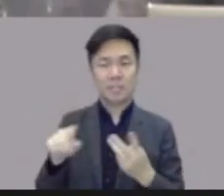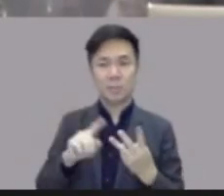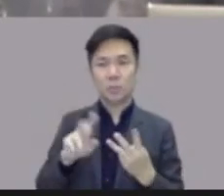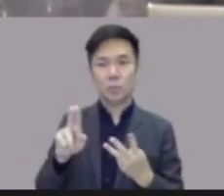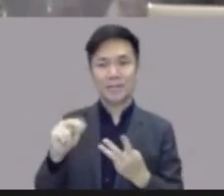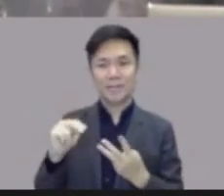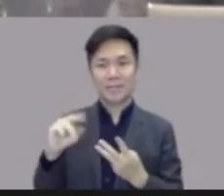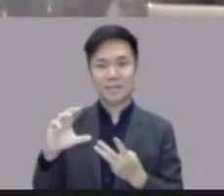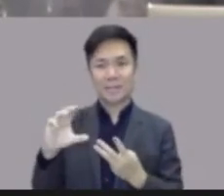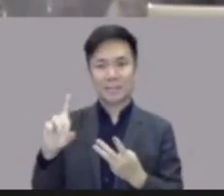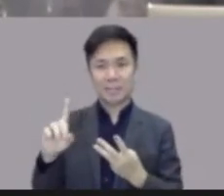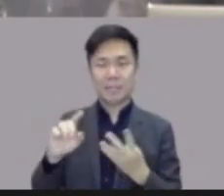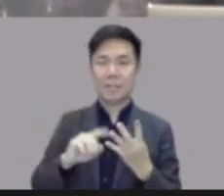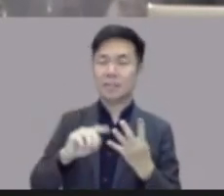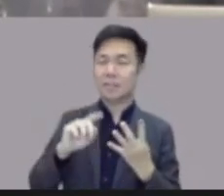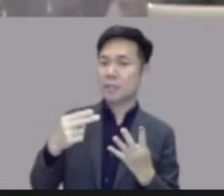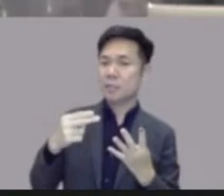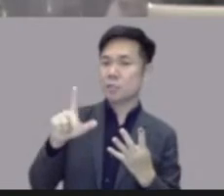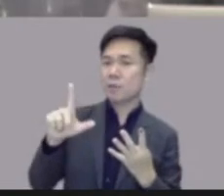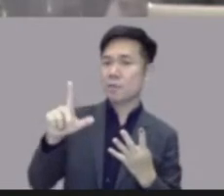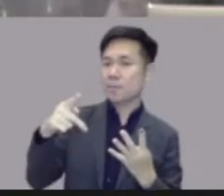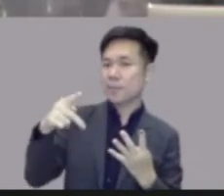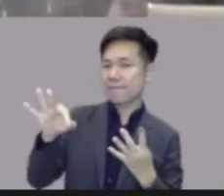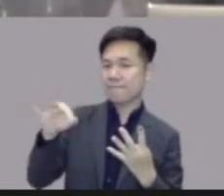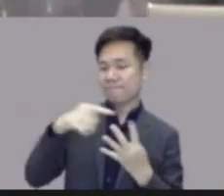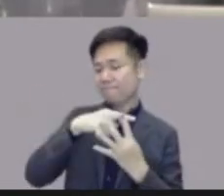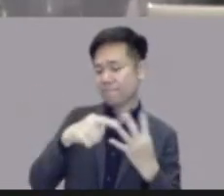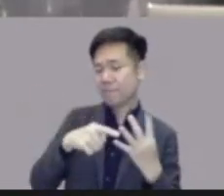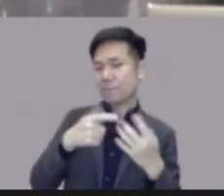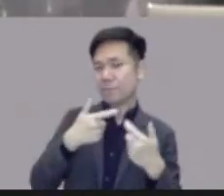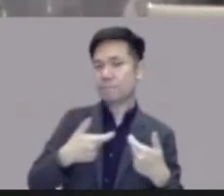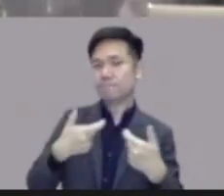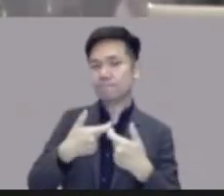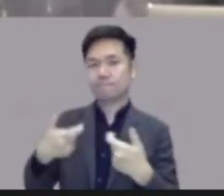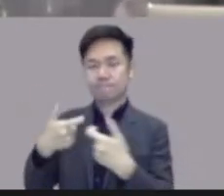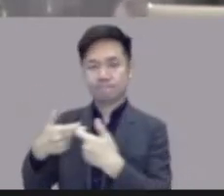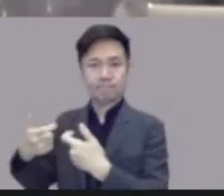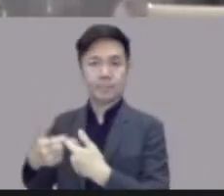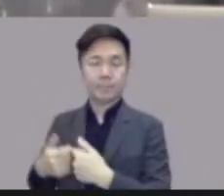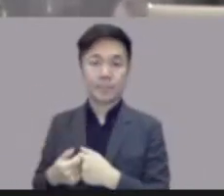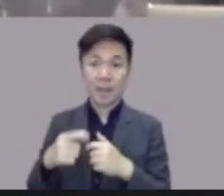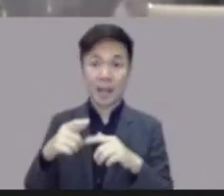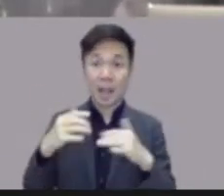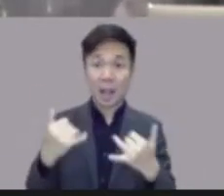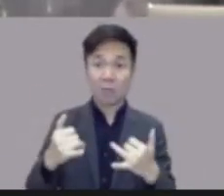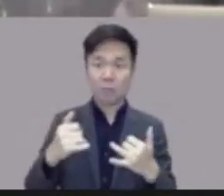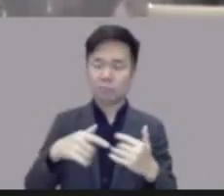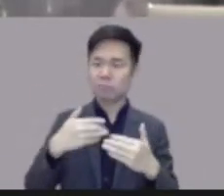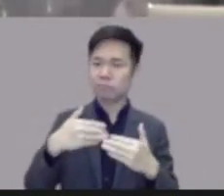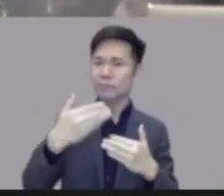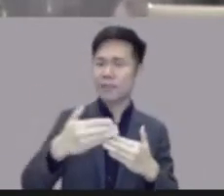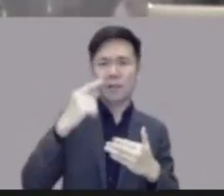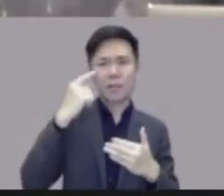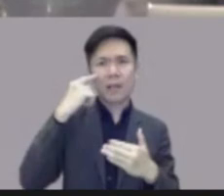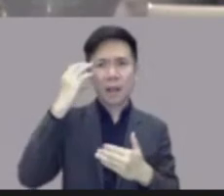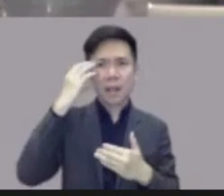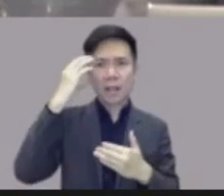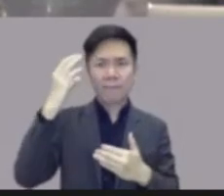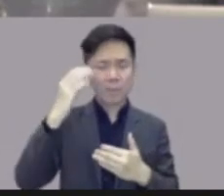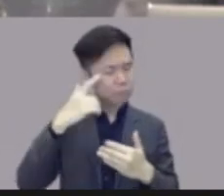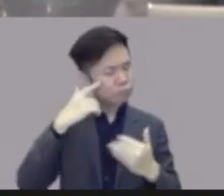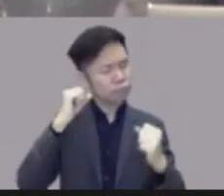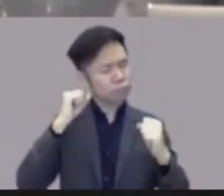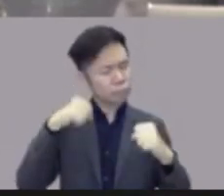the hlpf even before it was acclaimed and now has sort of intergovernmental consensus adopted